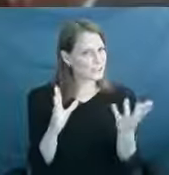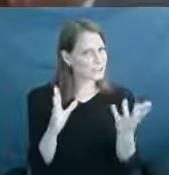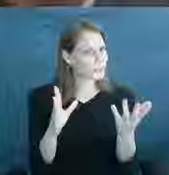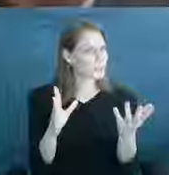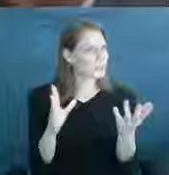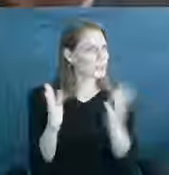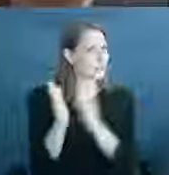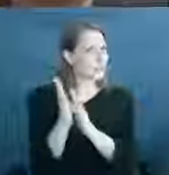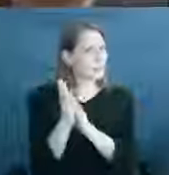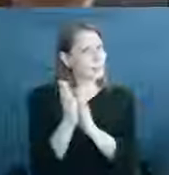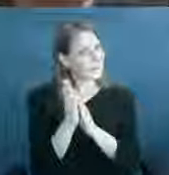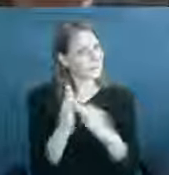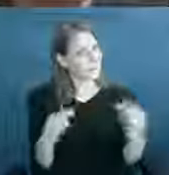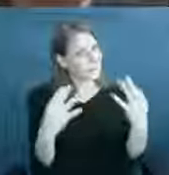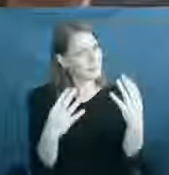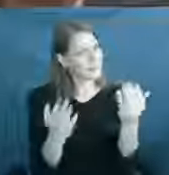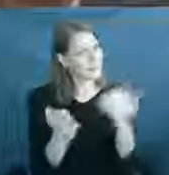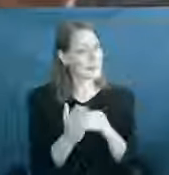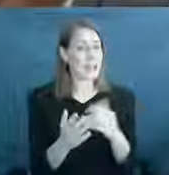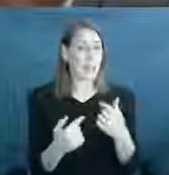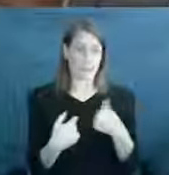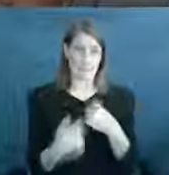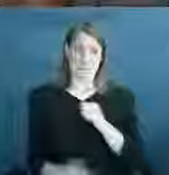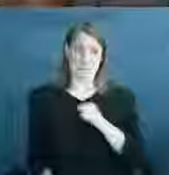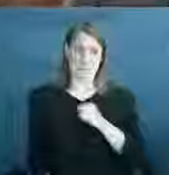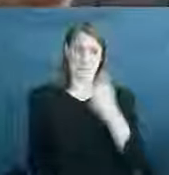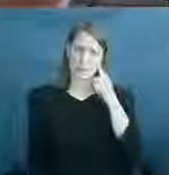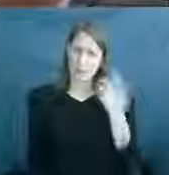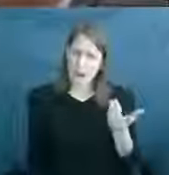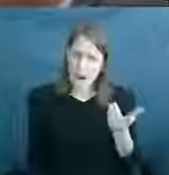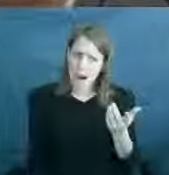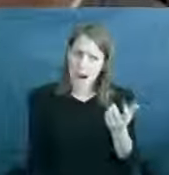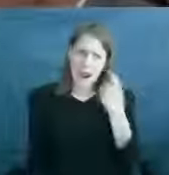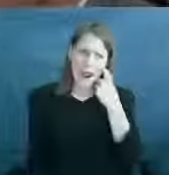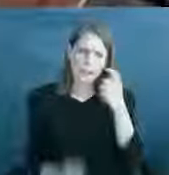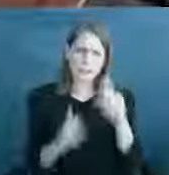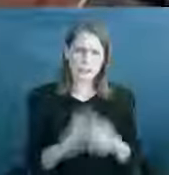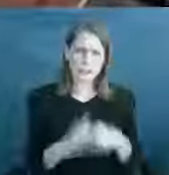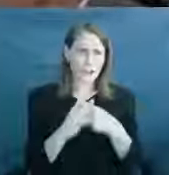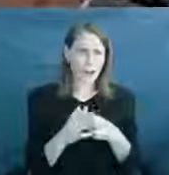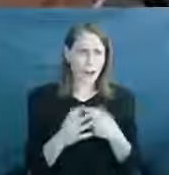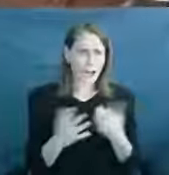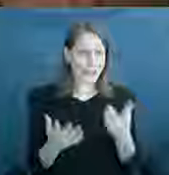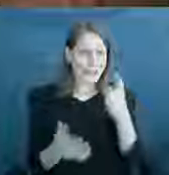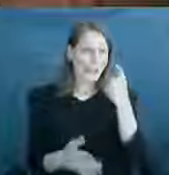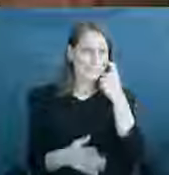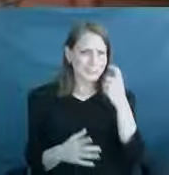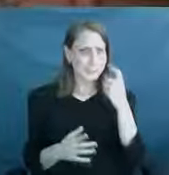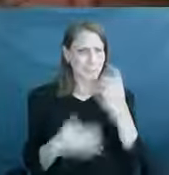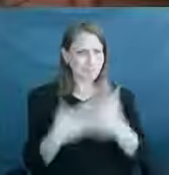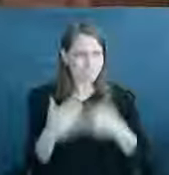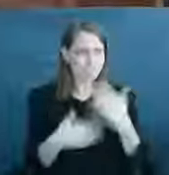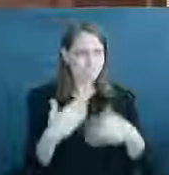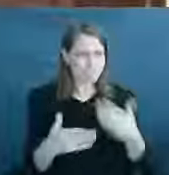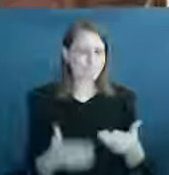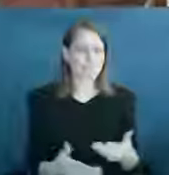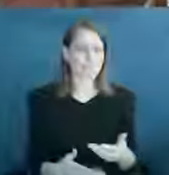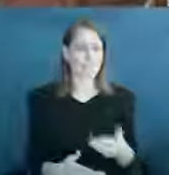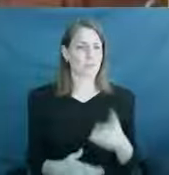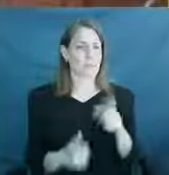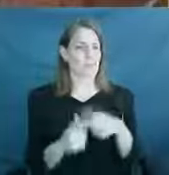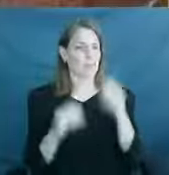and the blasted teacher claps his hands or claps her hands, and they want attention again. And I find myself